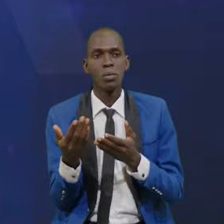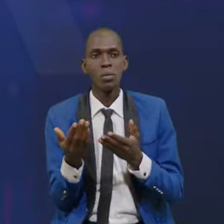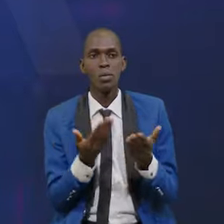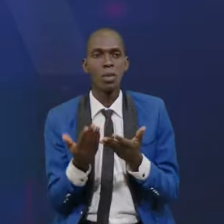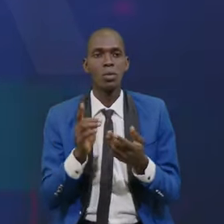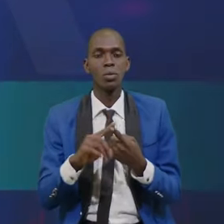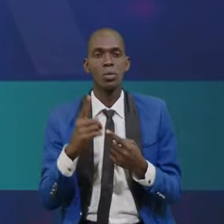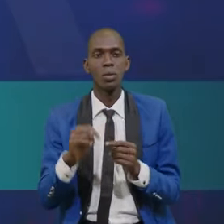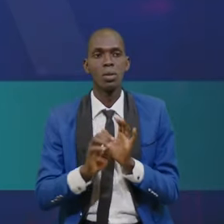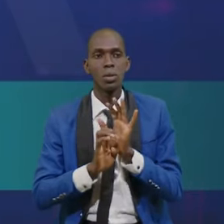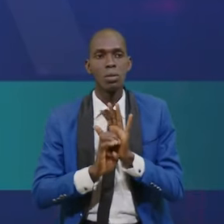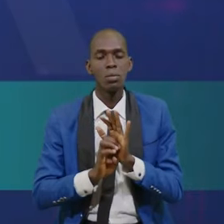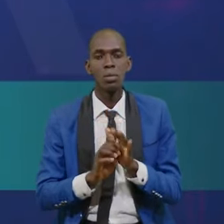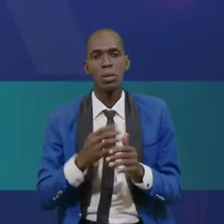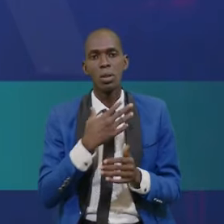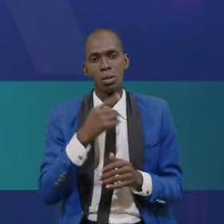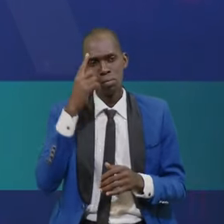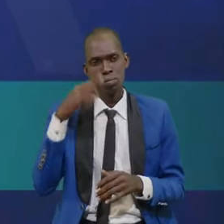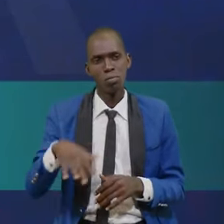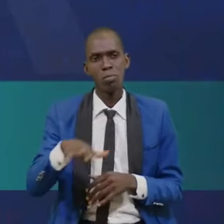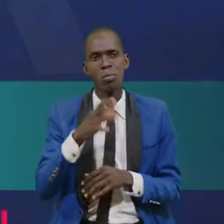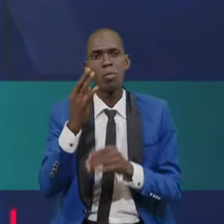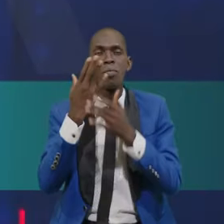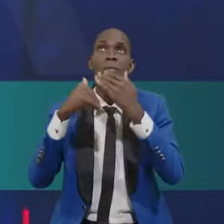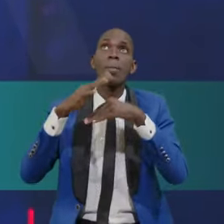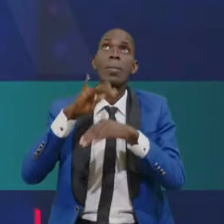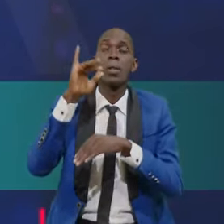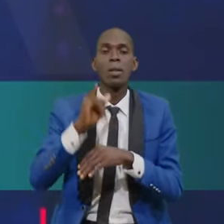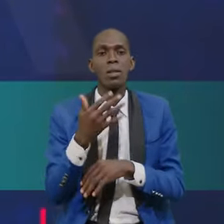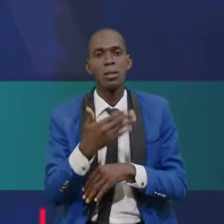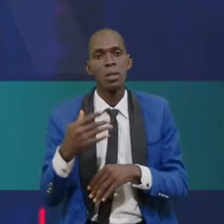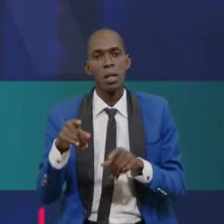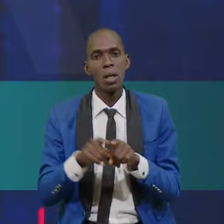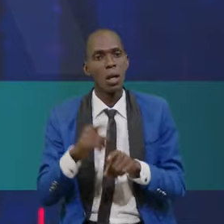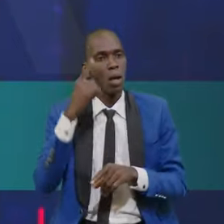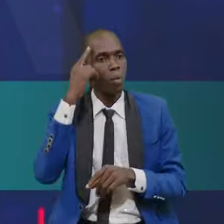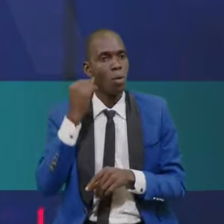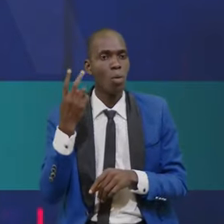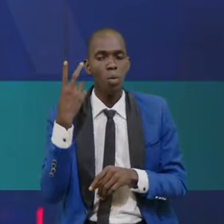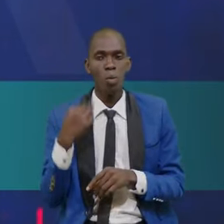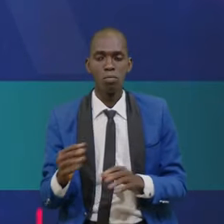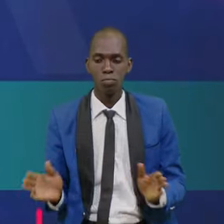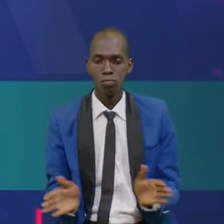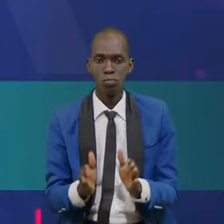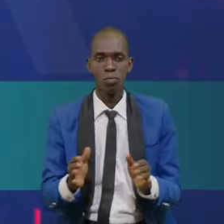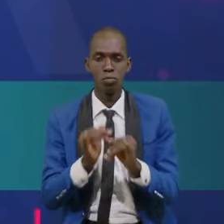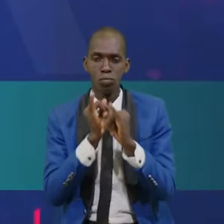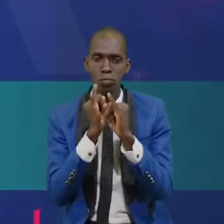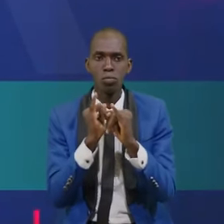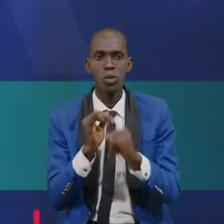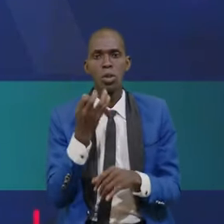of heavenly things, as Moses was admonished of God, instructed of